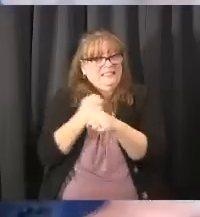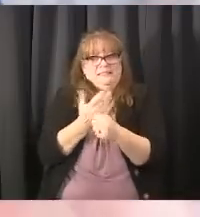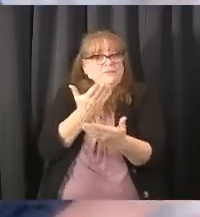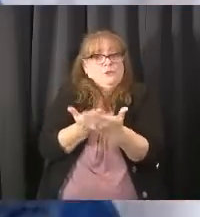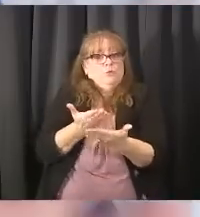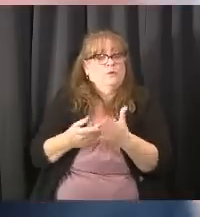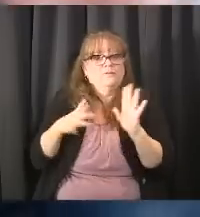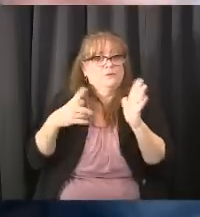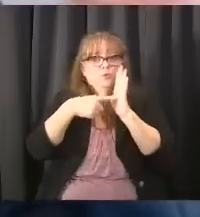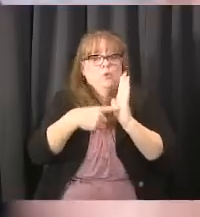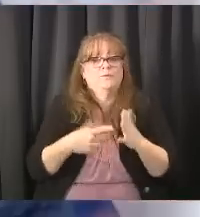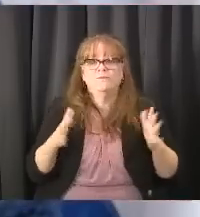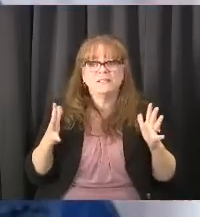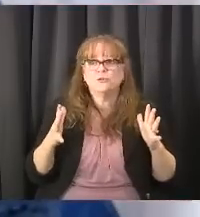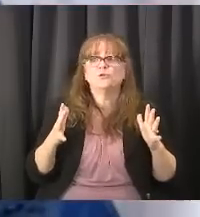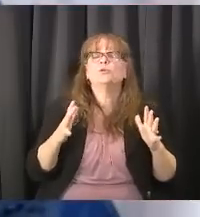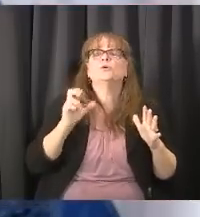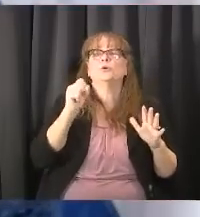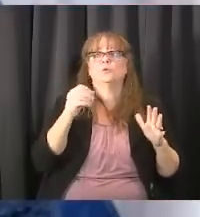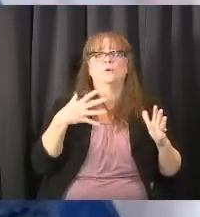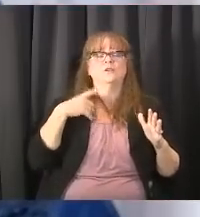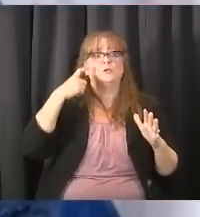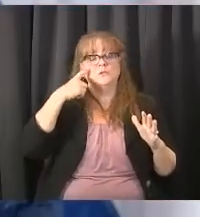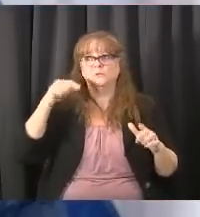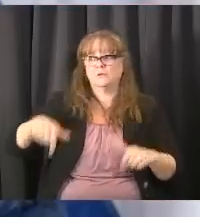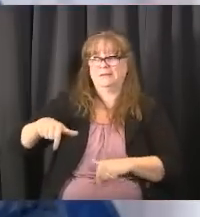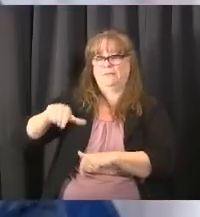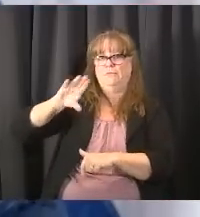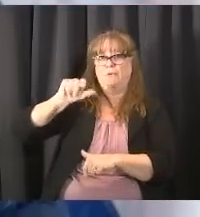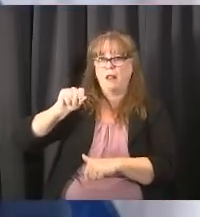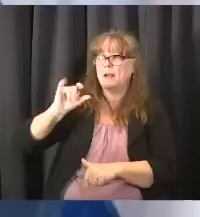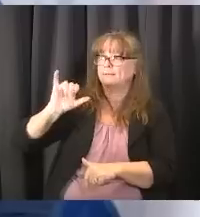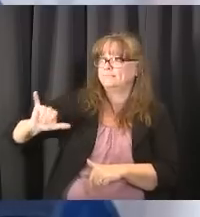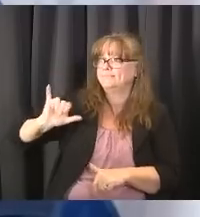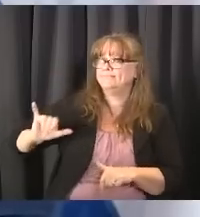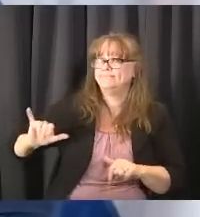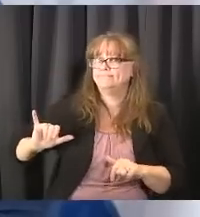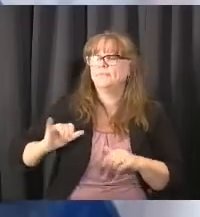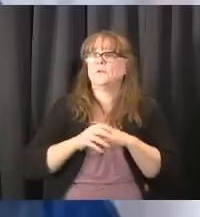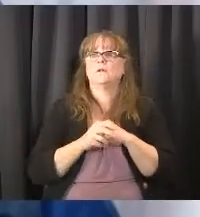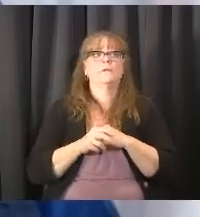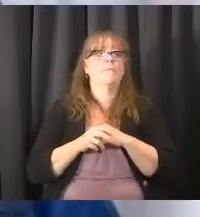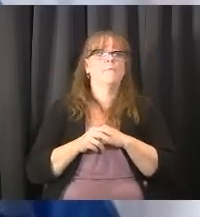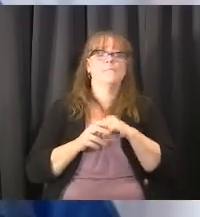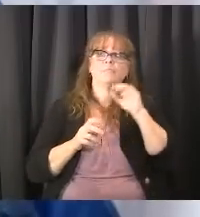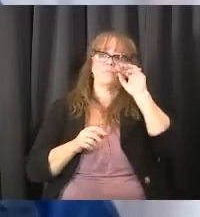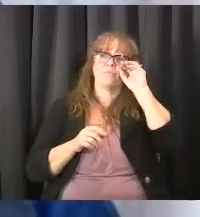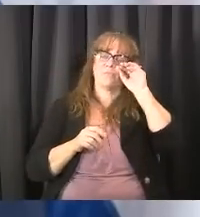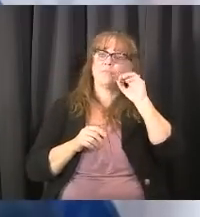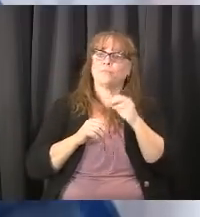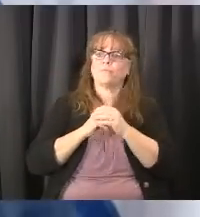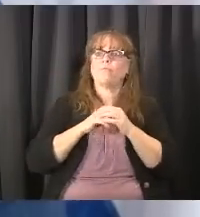all the data from international sources. So we will be updating that. We'll announce a date that people 65